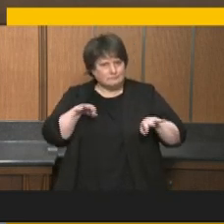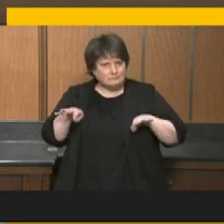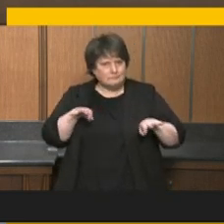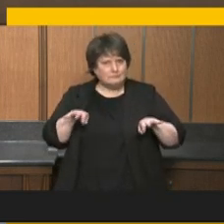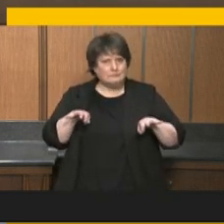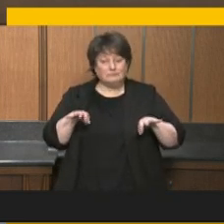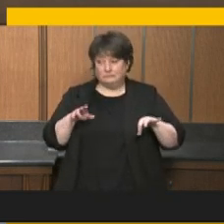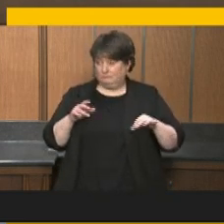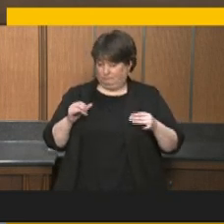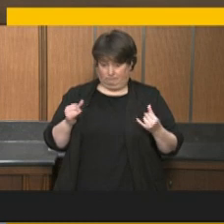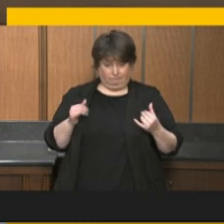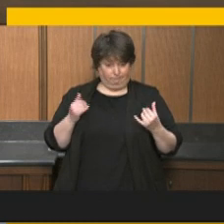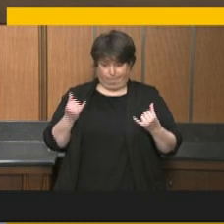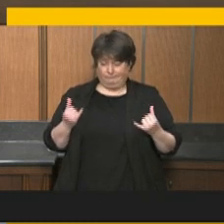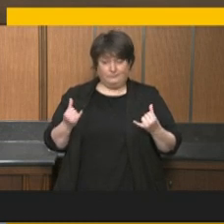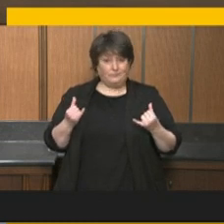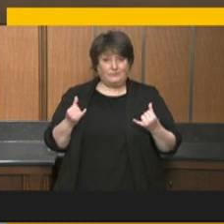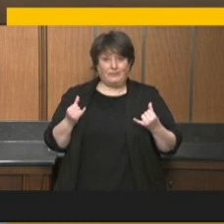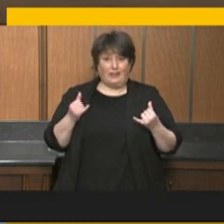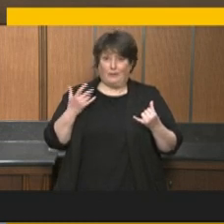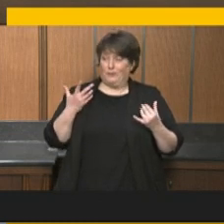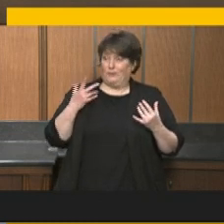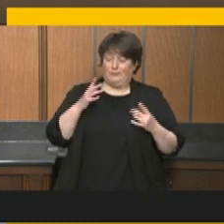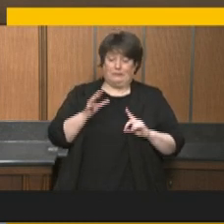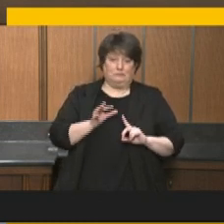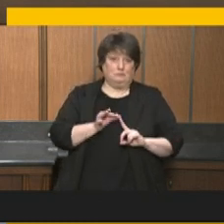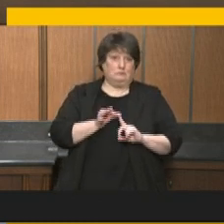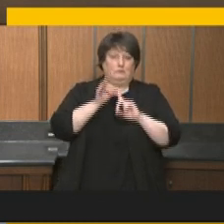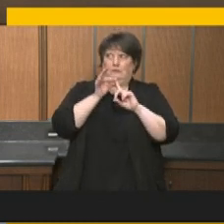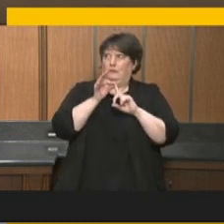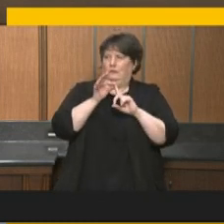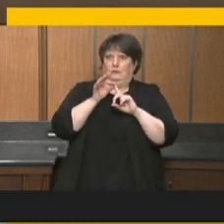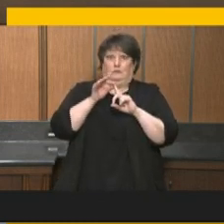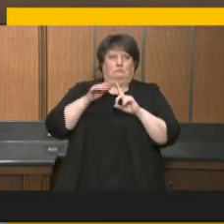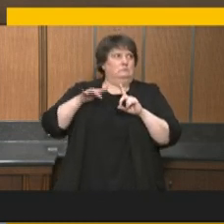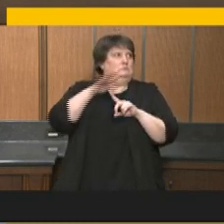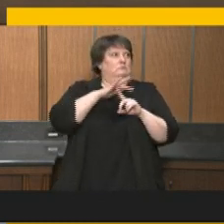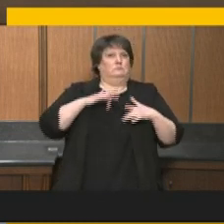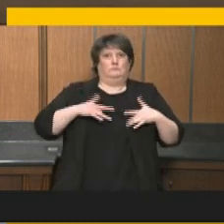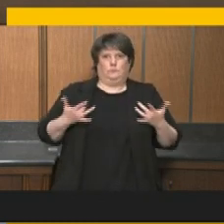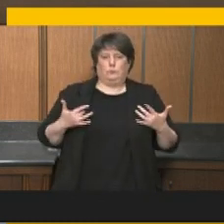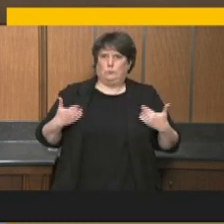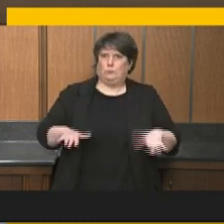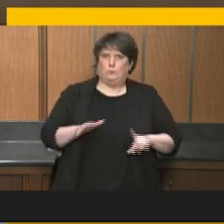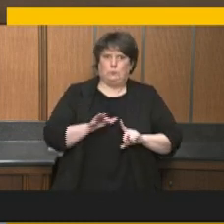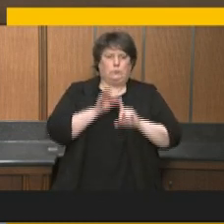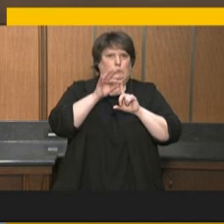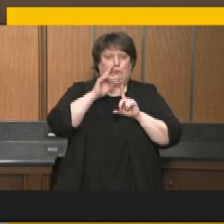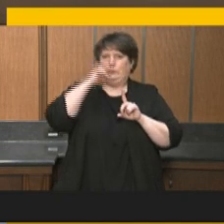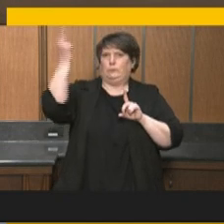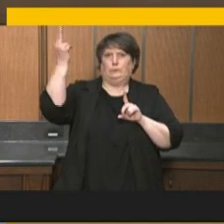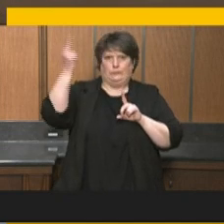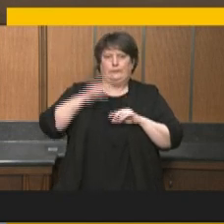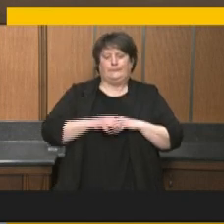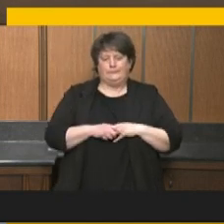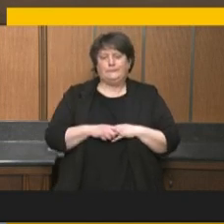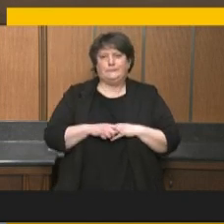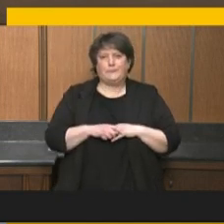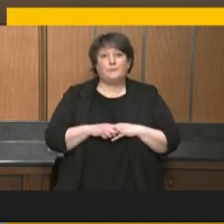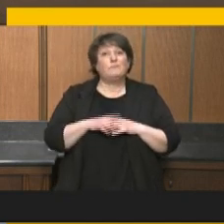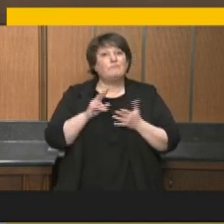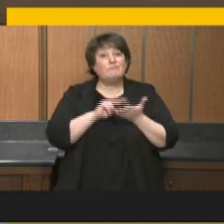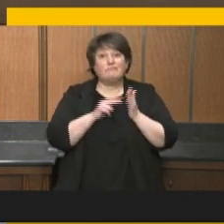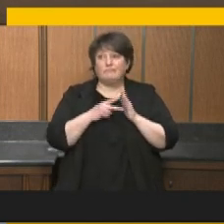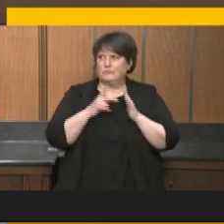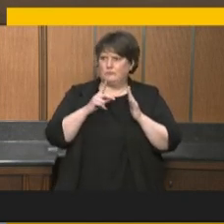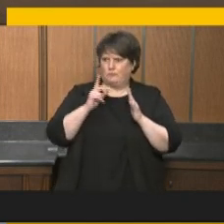right now in an exceptional time. I think we all understand that. And what that means is, as political leaders,